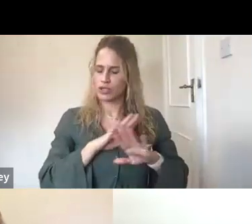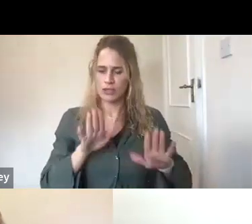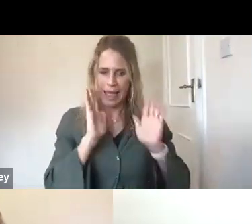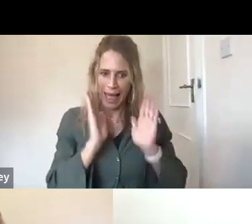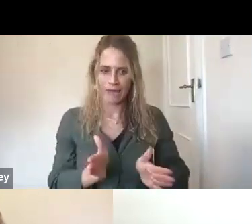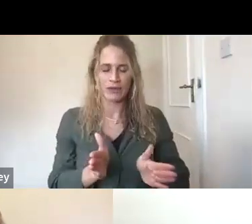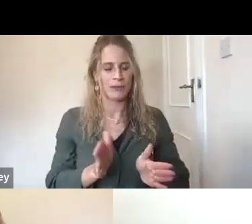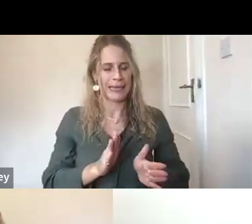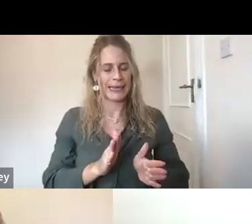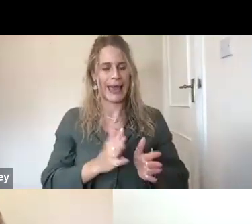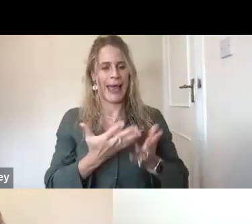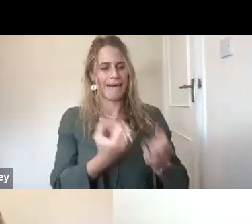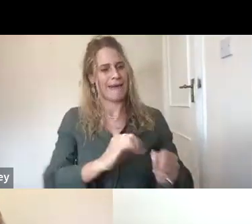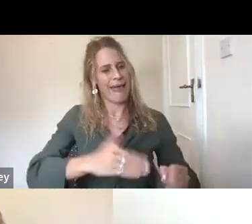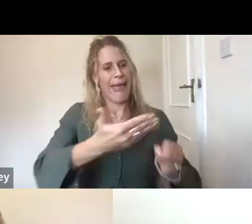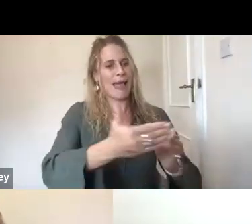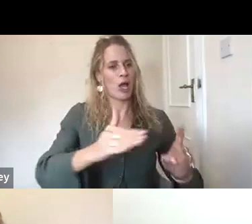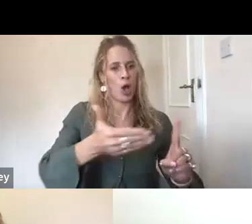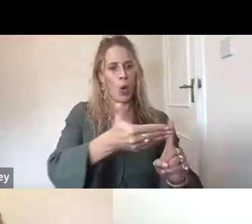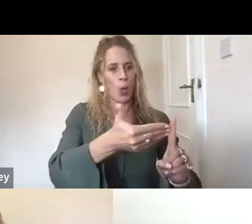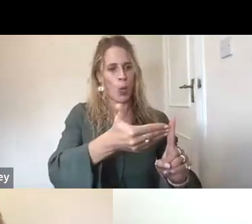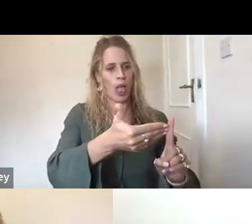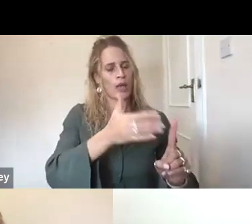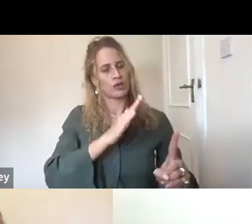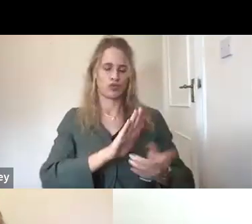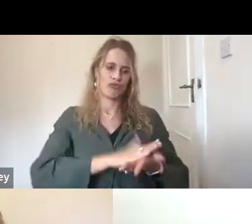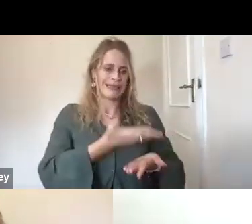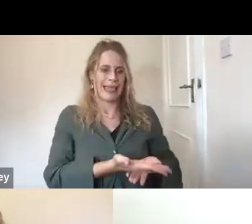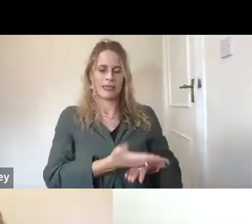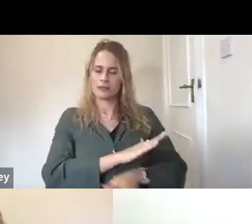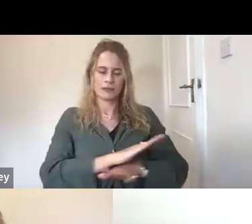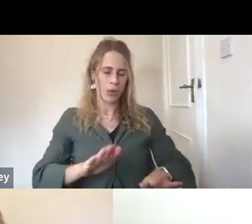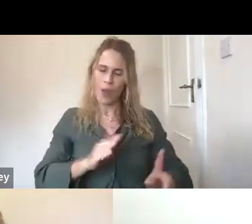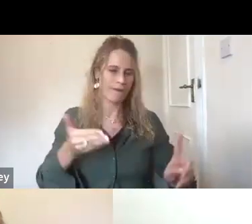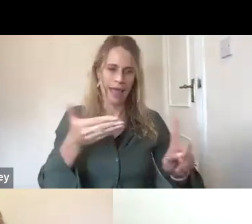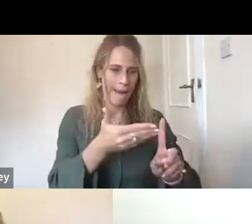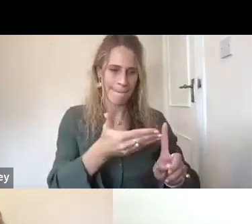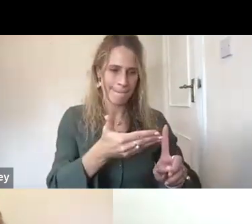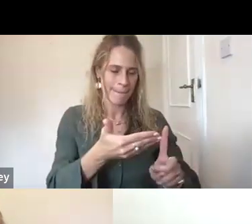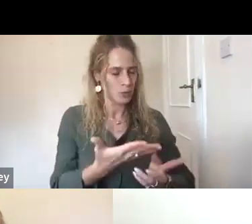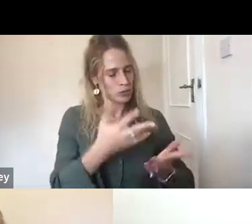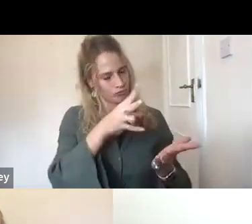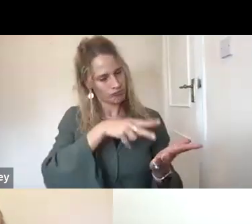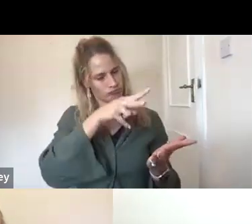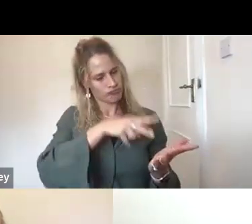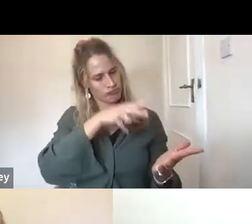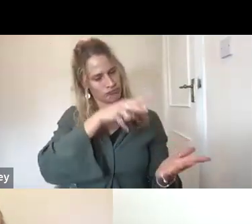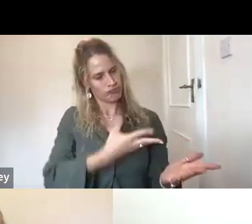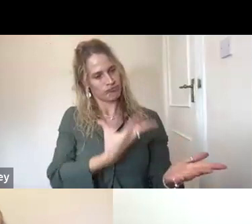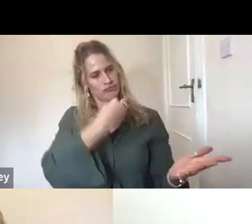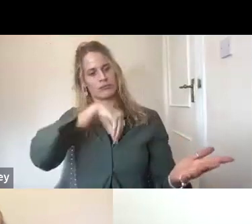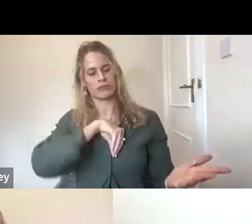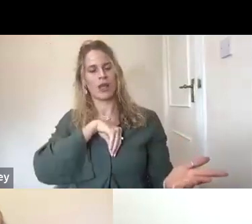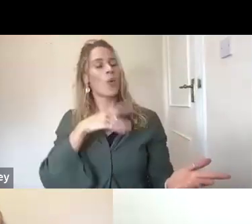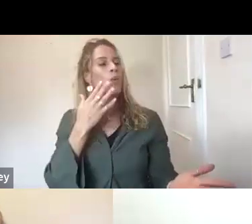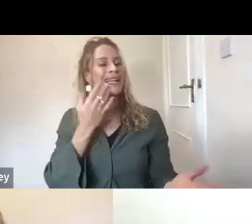the end goal of reading a translation doesn't have to be deliberate, I think. And once something